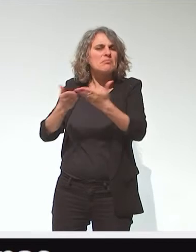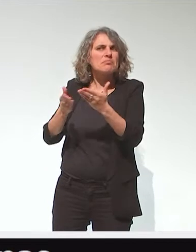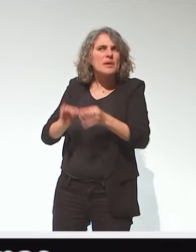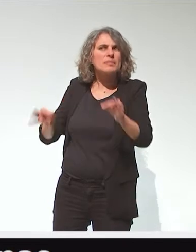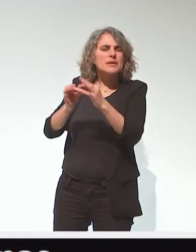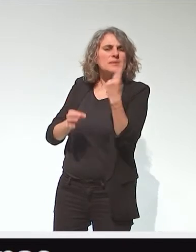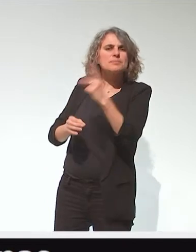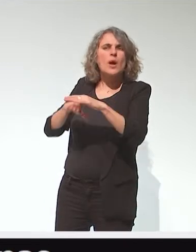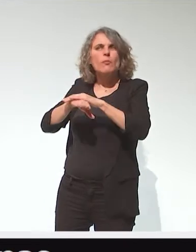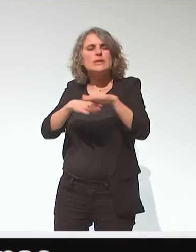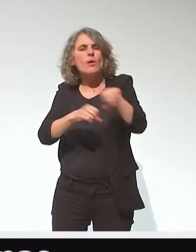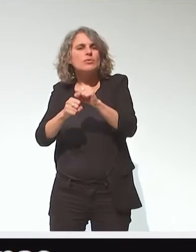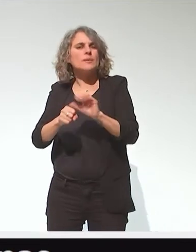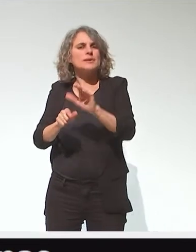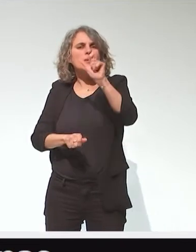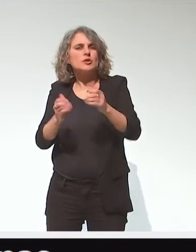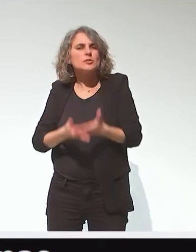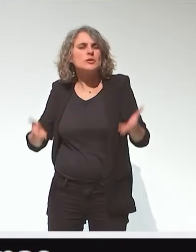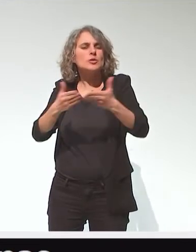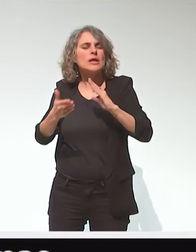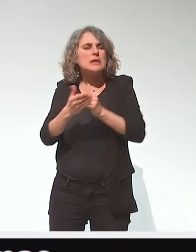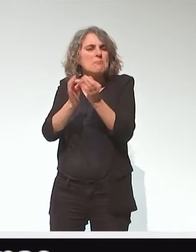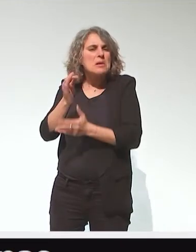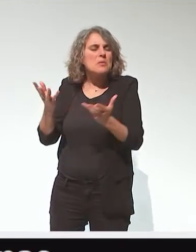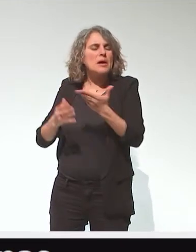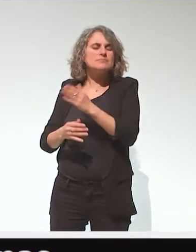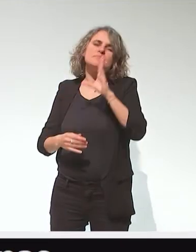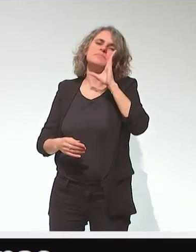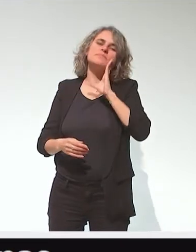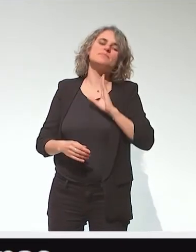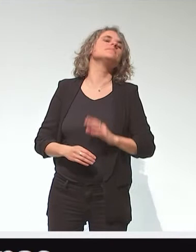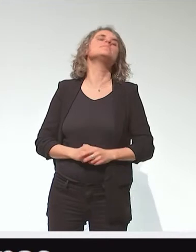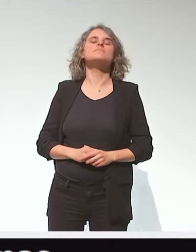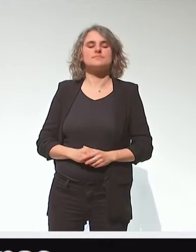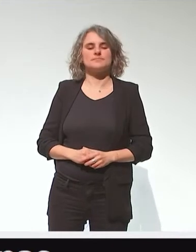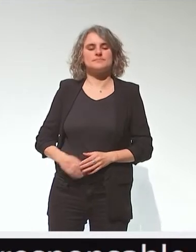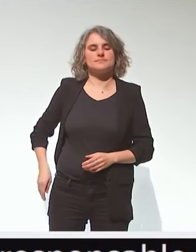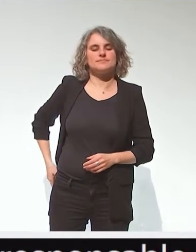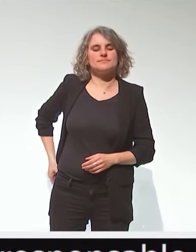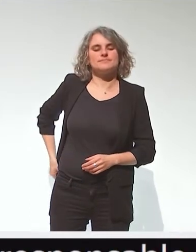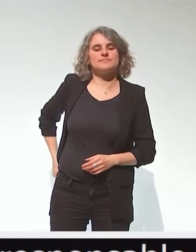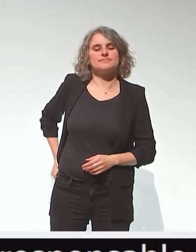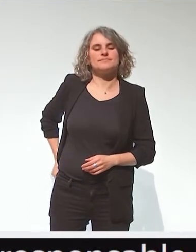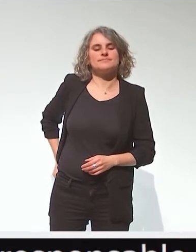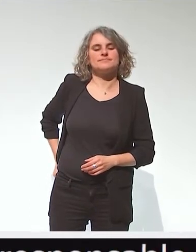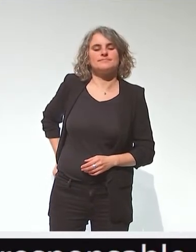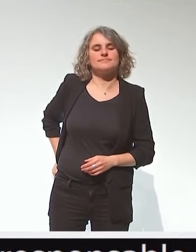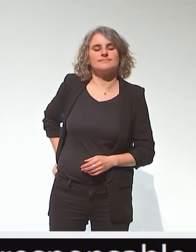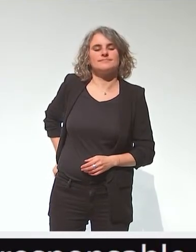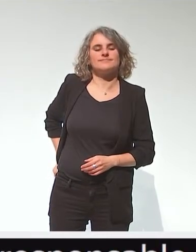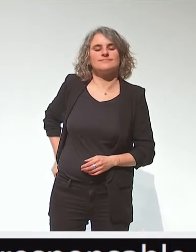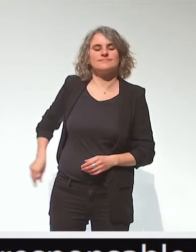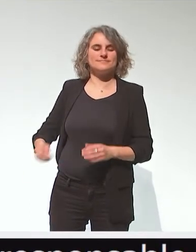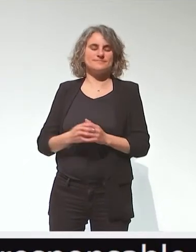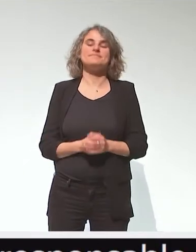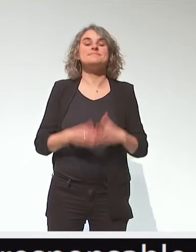things stand for the disabled employment-wise in Luxembourg? Hello,